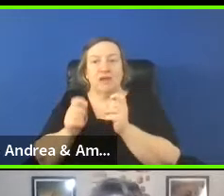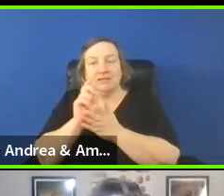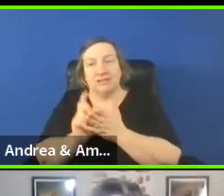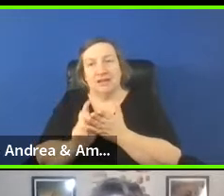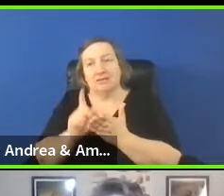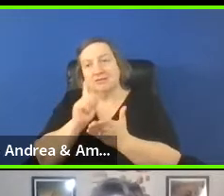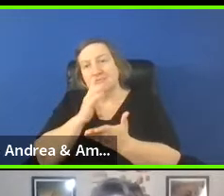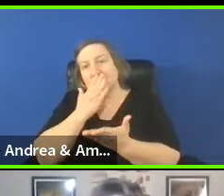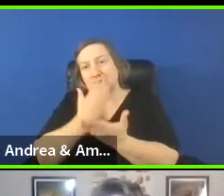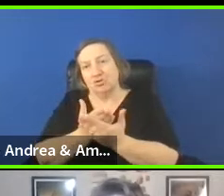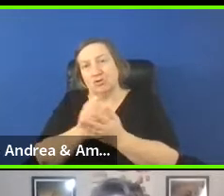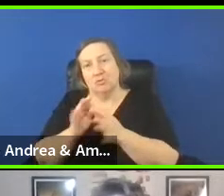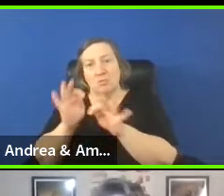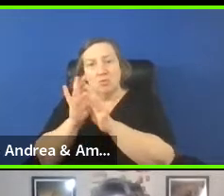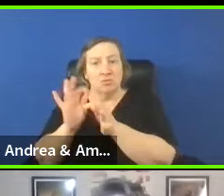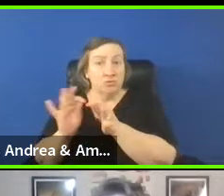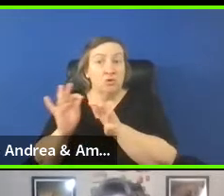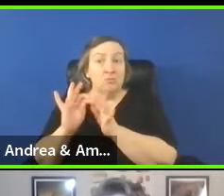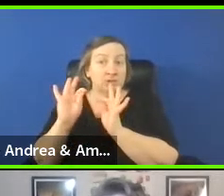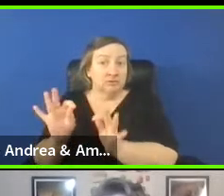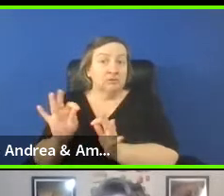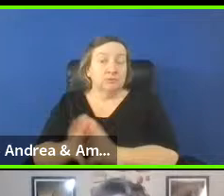all really good, important comments.